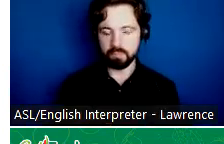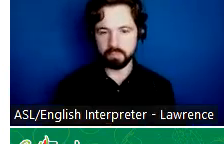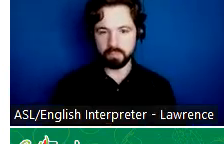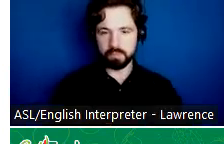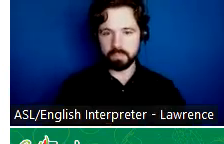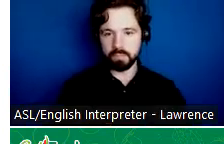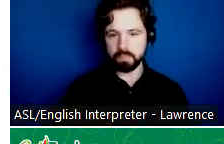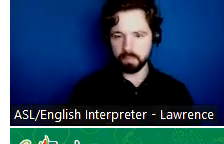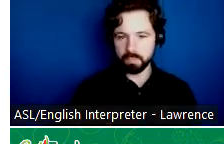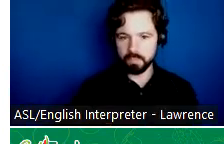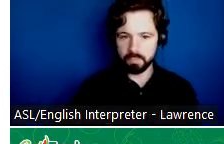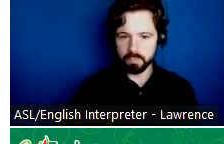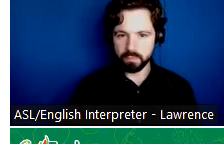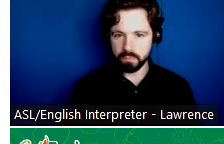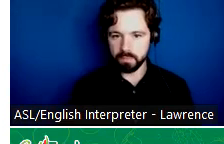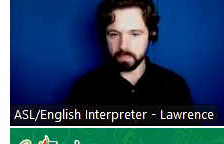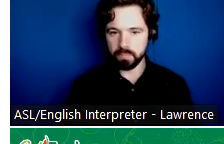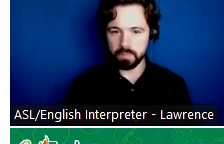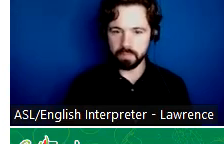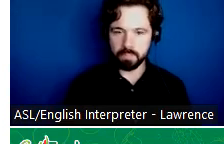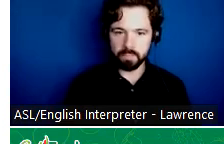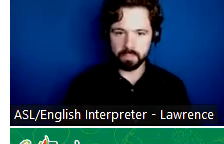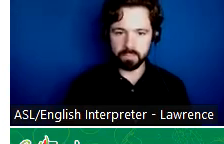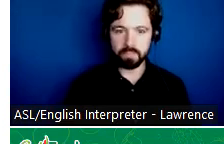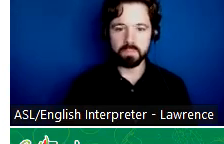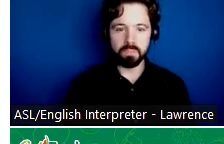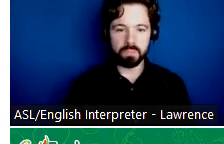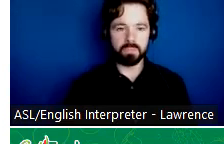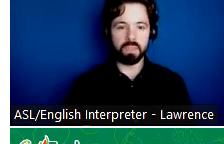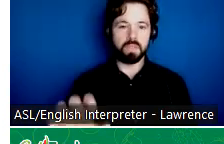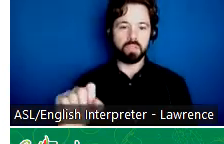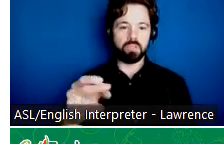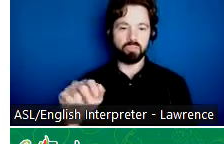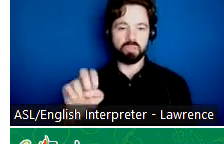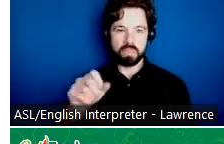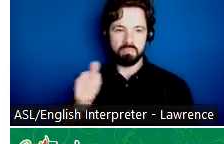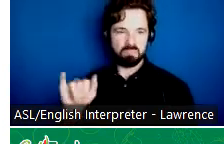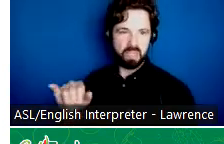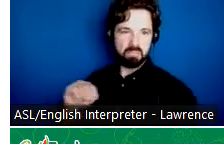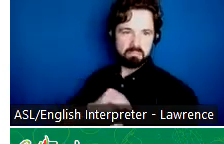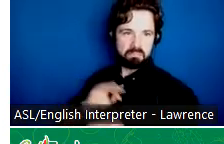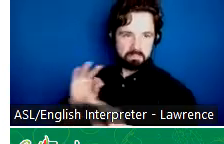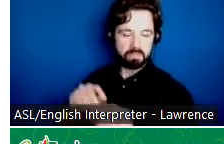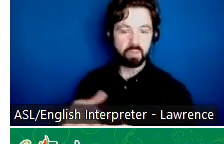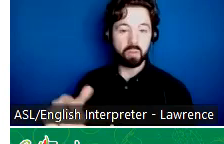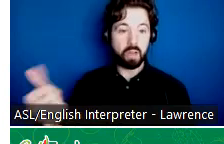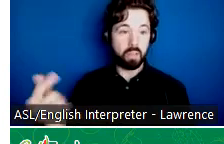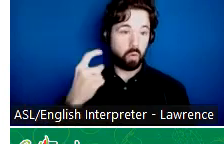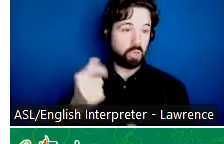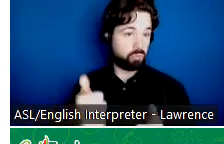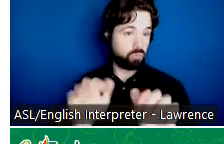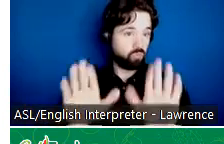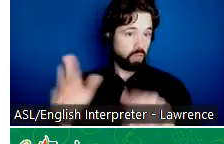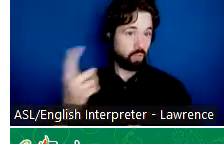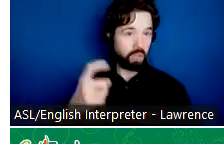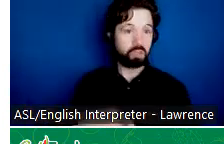All right, so I think that answers of the next one. So another question came in, really good question. Will students